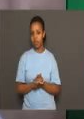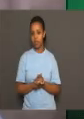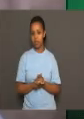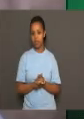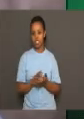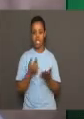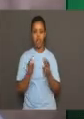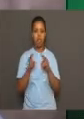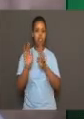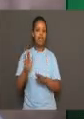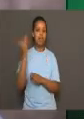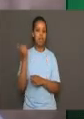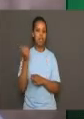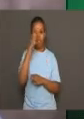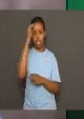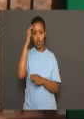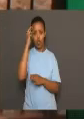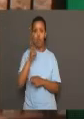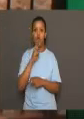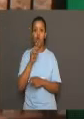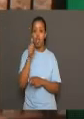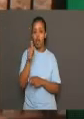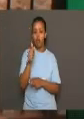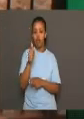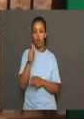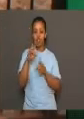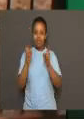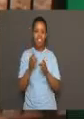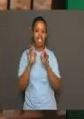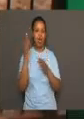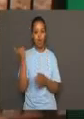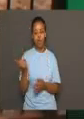This is interesting because the water itself, it doesn't have any shape.